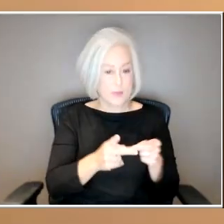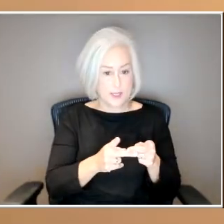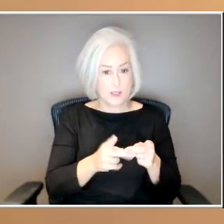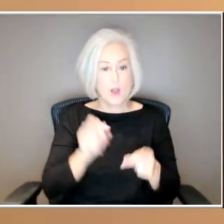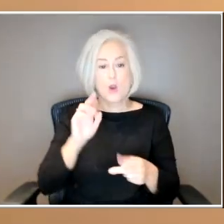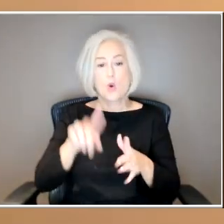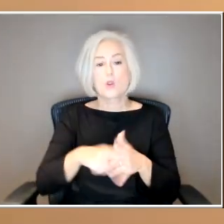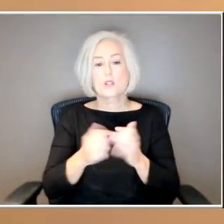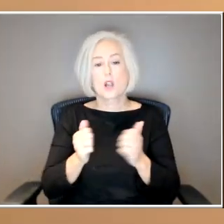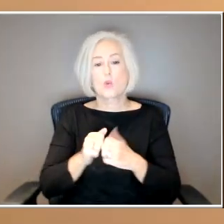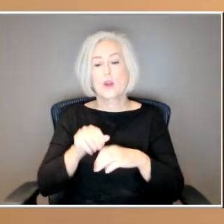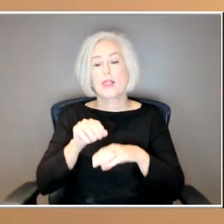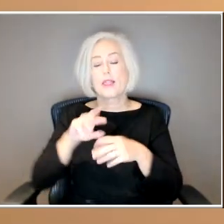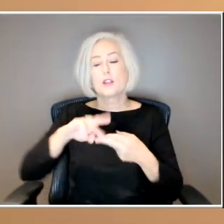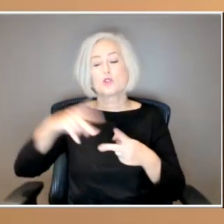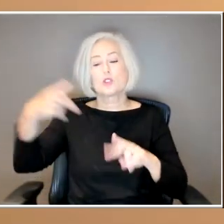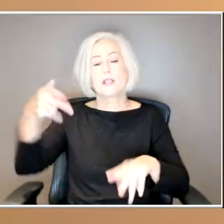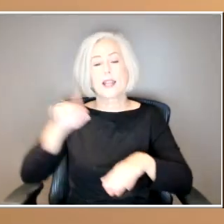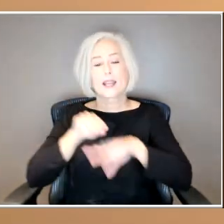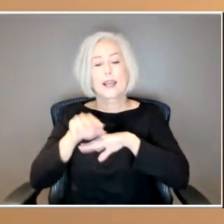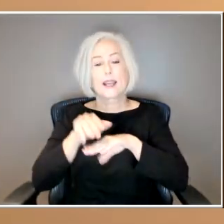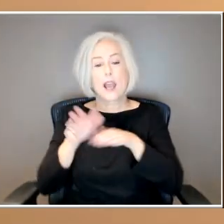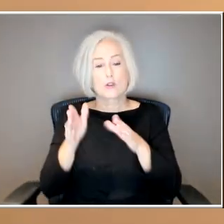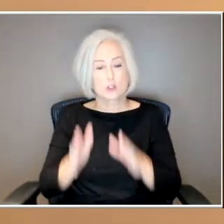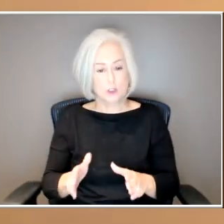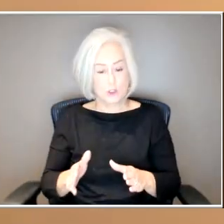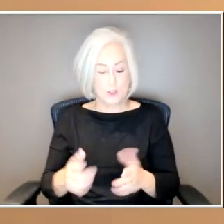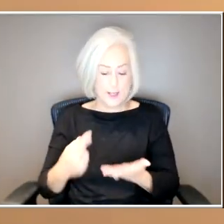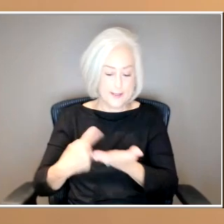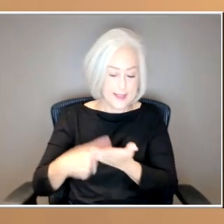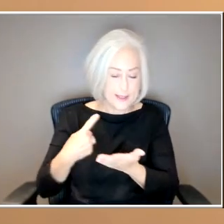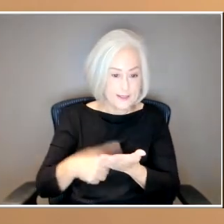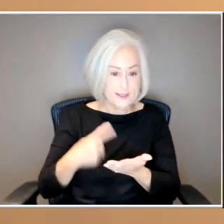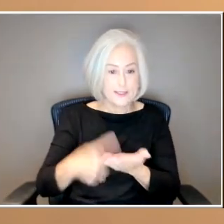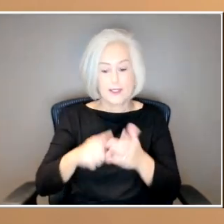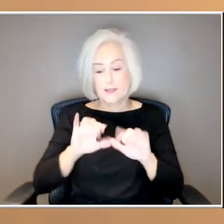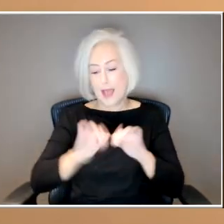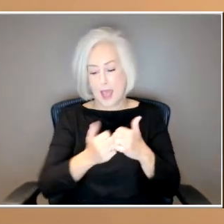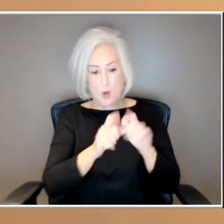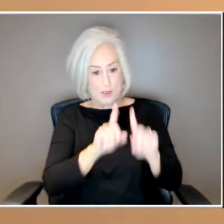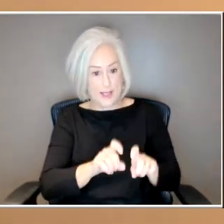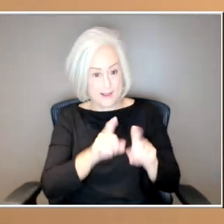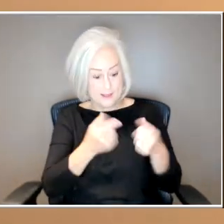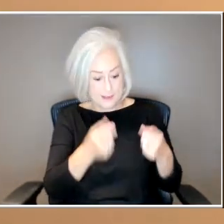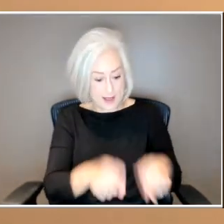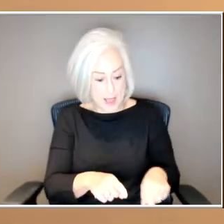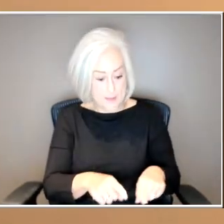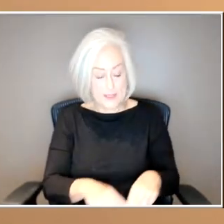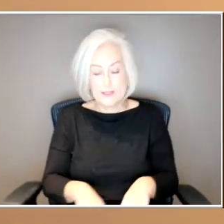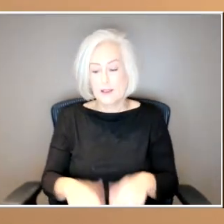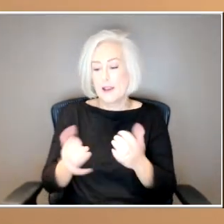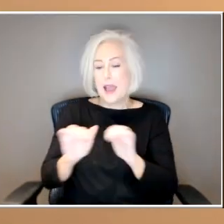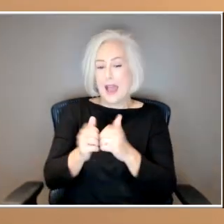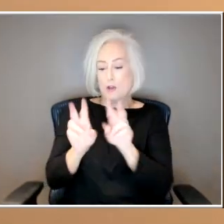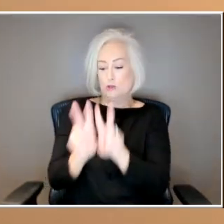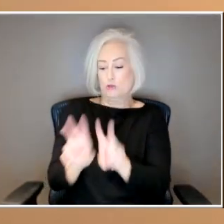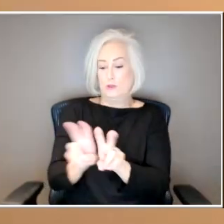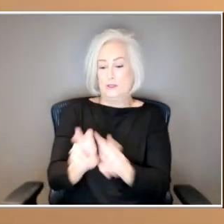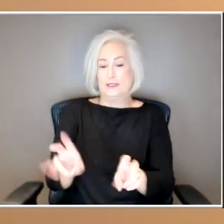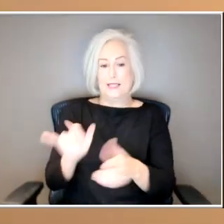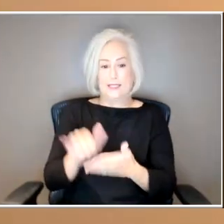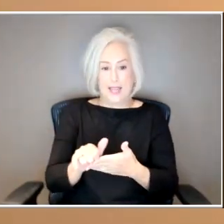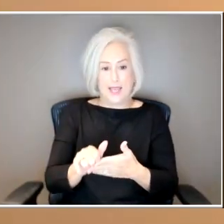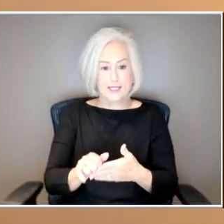counselor. They can help to talk to you about genetic testing, help to get that risk assessment, because really the family history informs if you should have